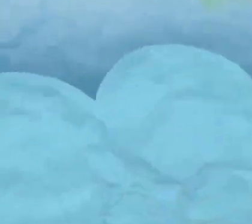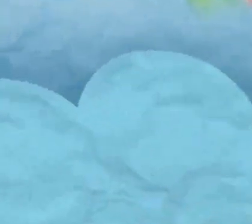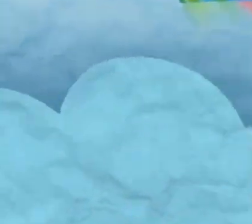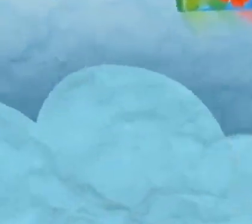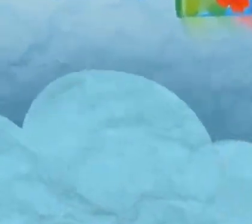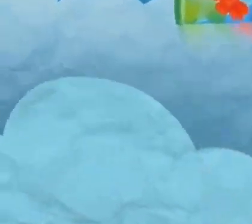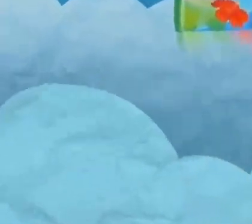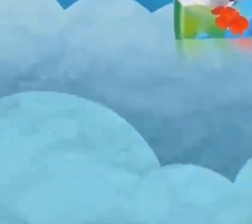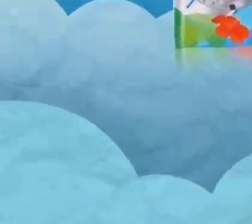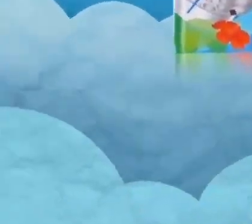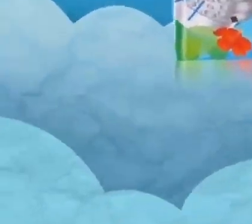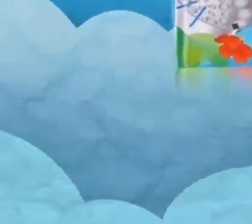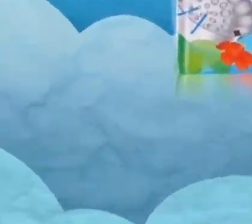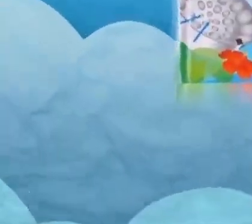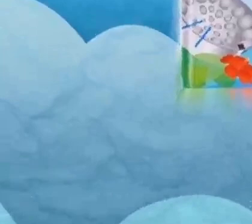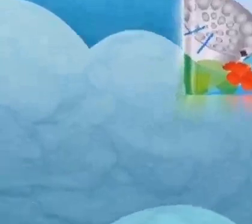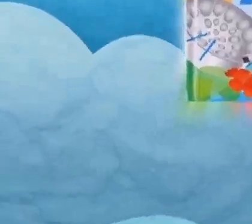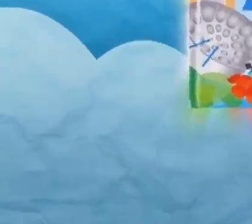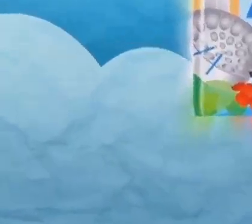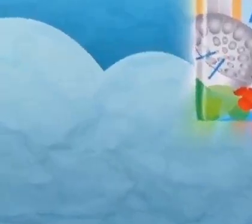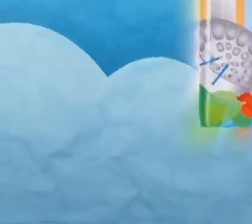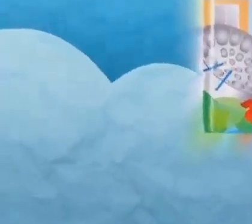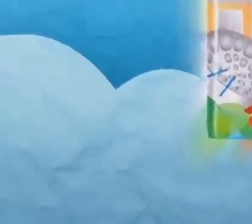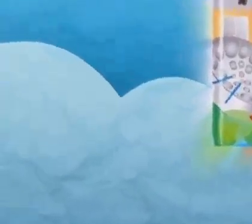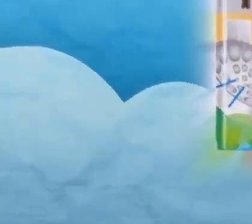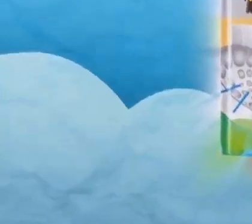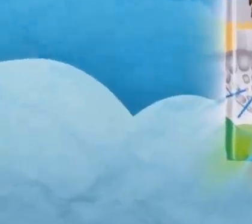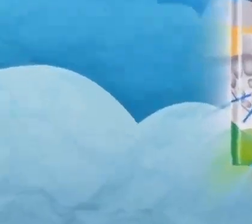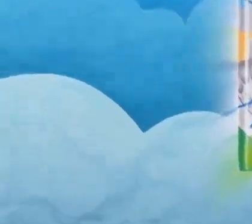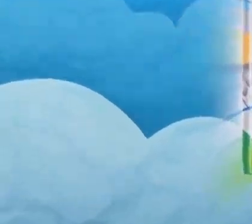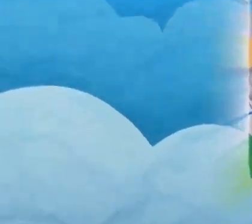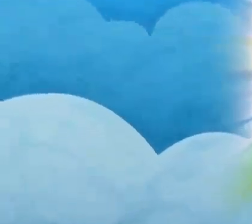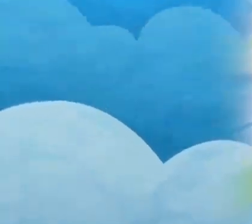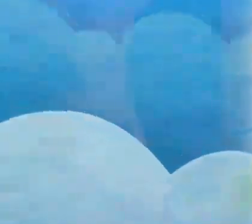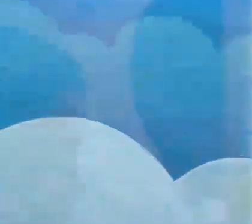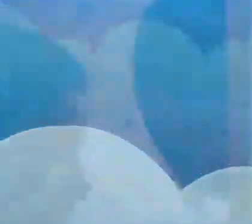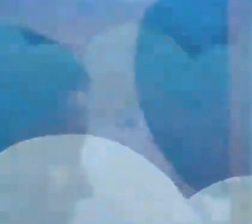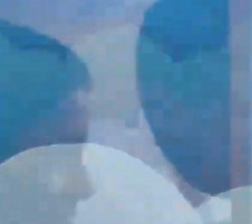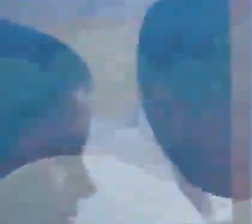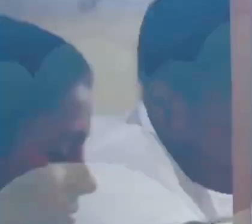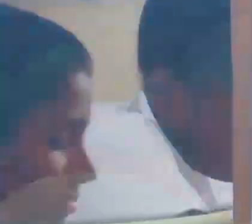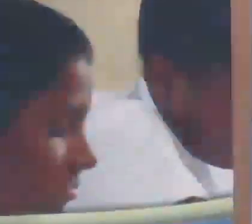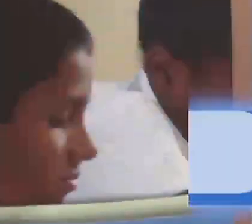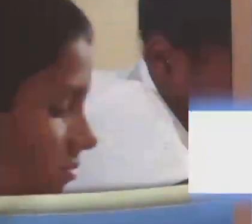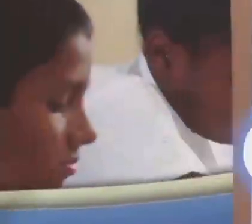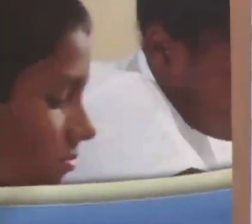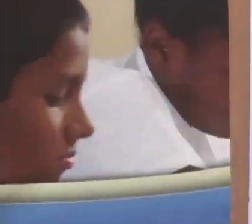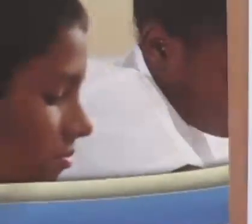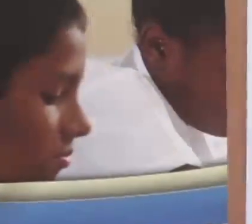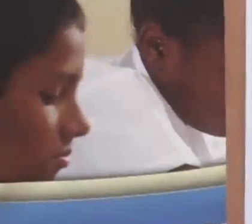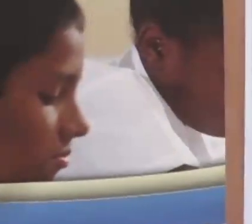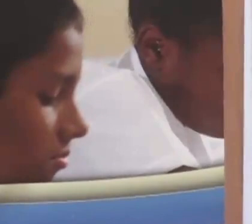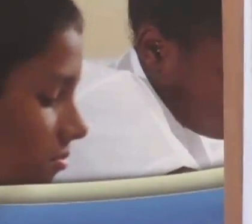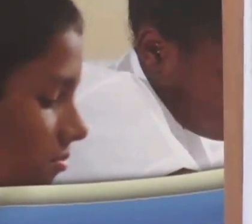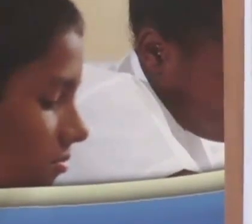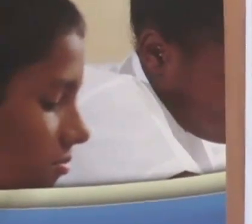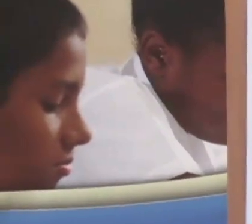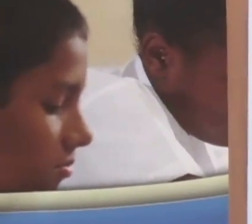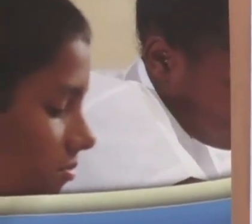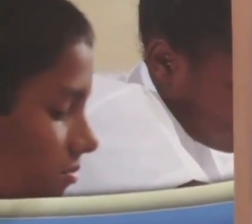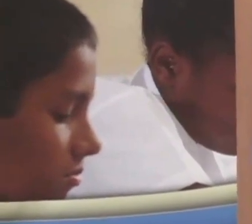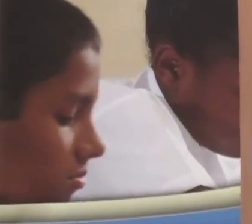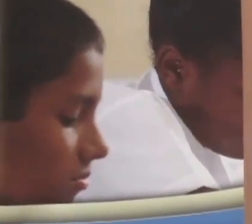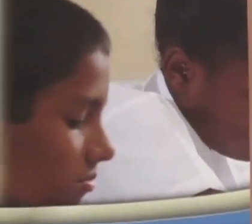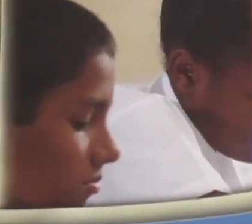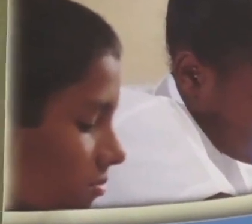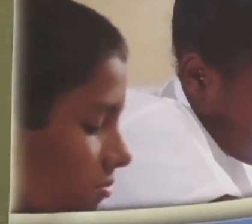in Trinidad and Tobago, a magical 4-year-old was recognized by the Ministry of Education. My name is Corinne Clark